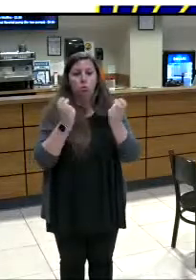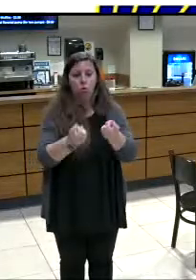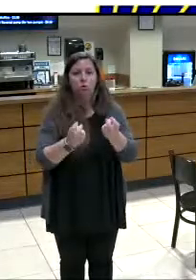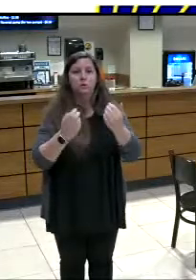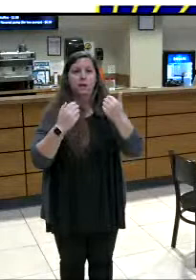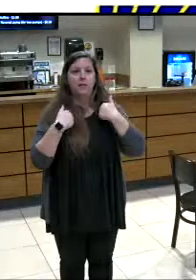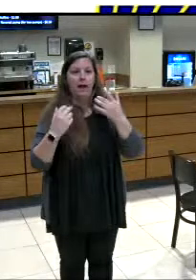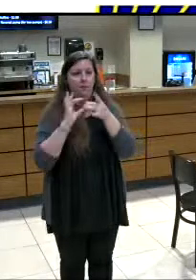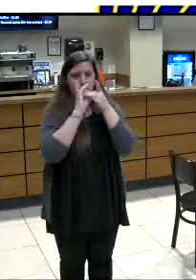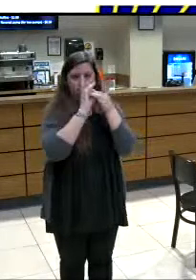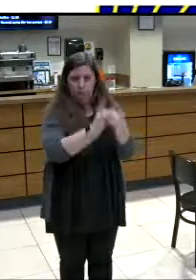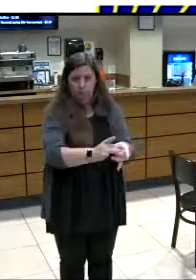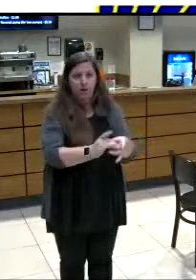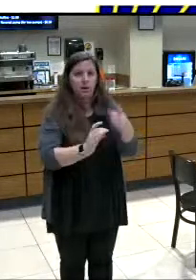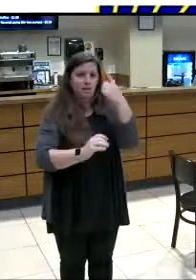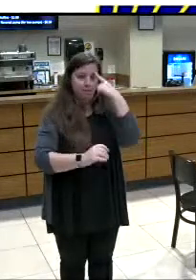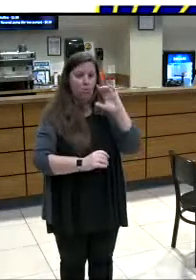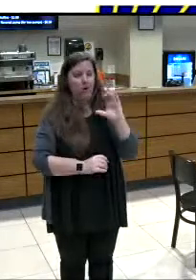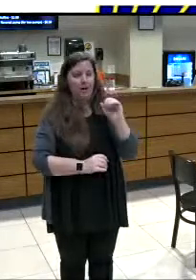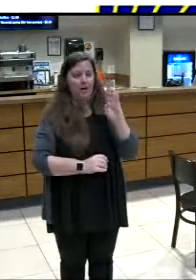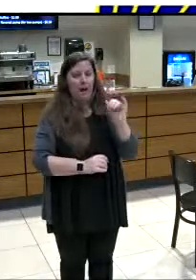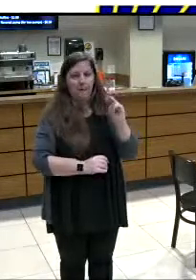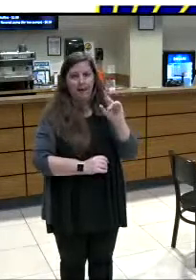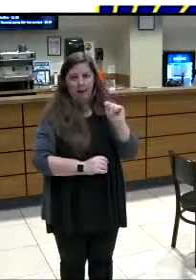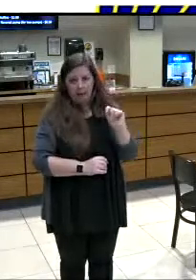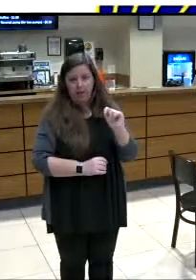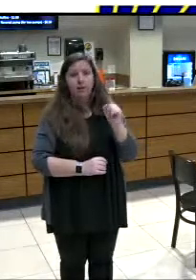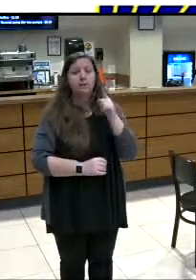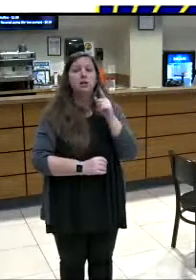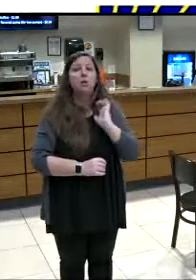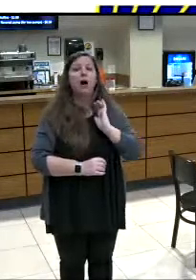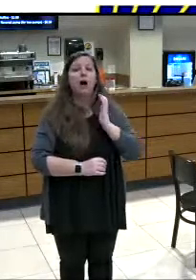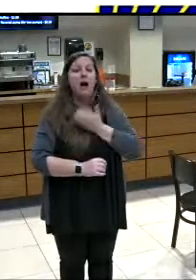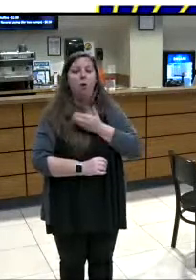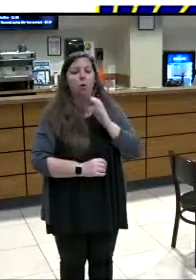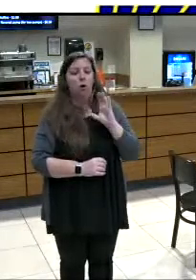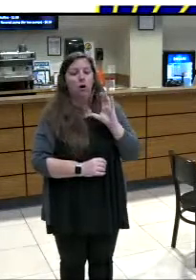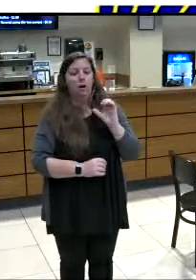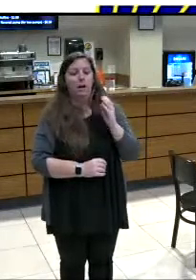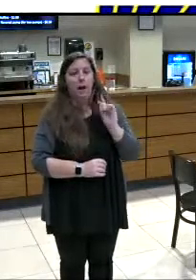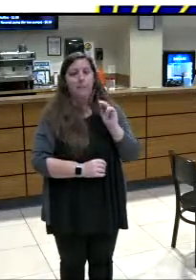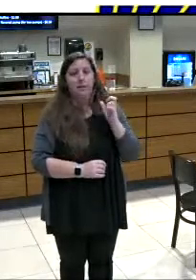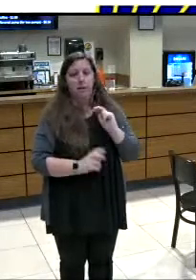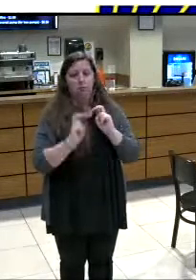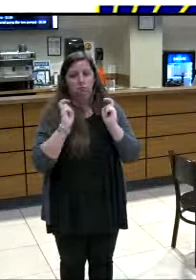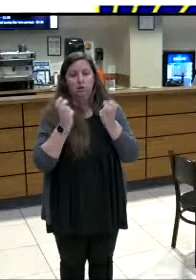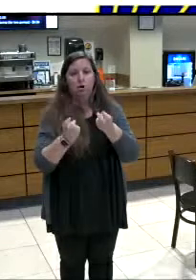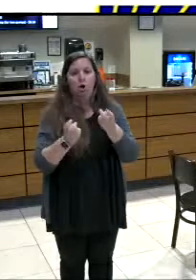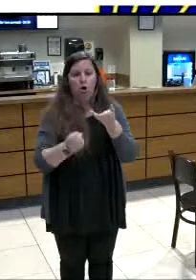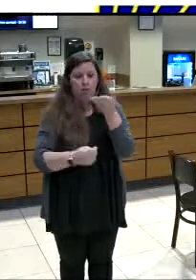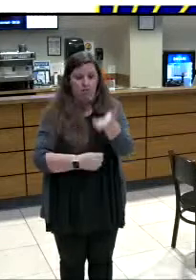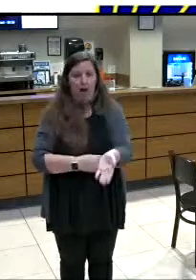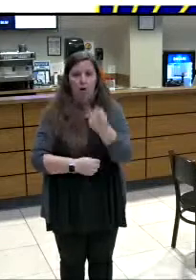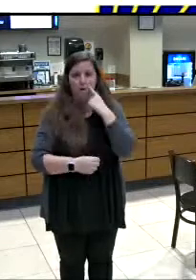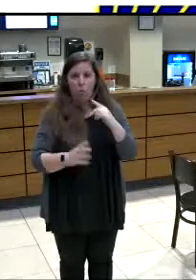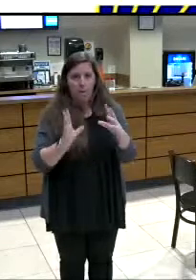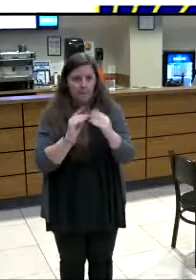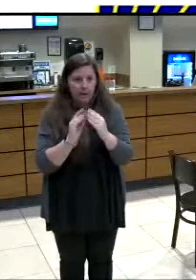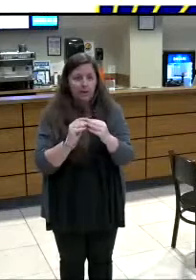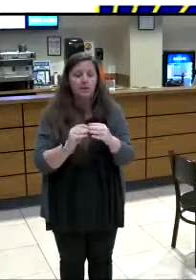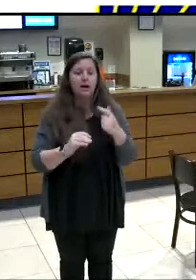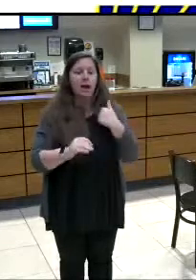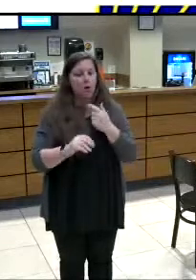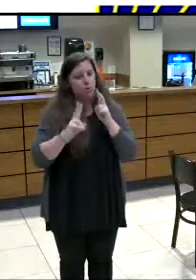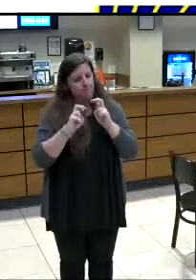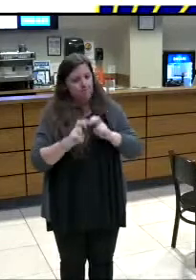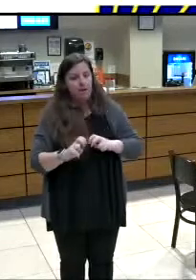our cabinet members are present for these presentations, including some of our executive staff members as appropriate. We look at real-time data,